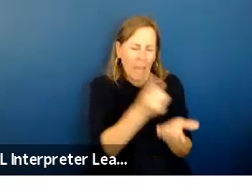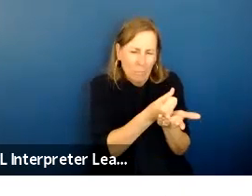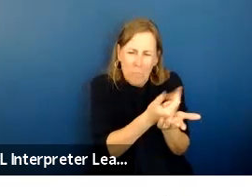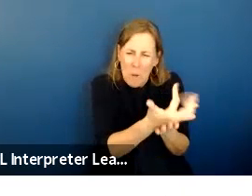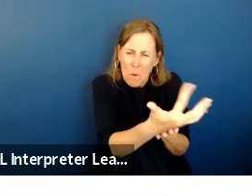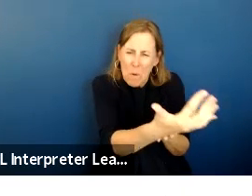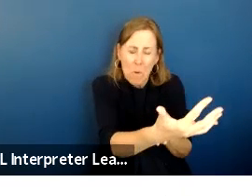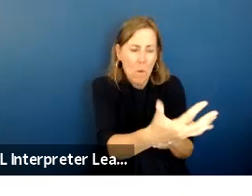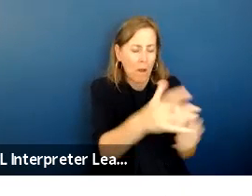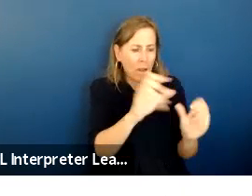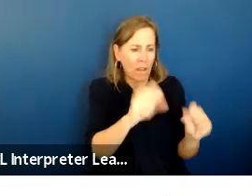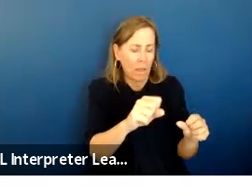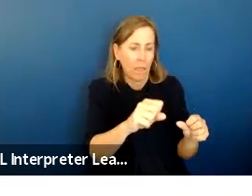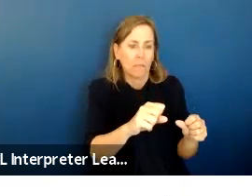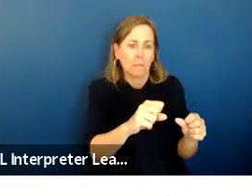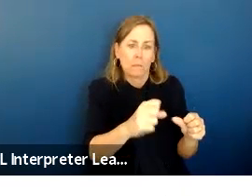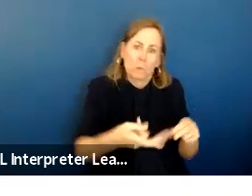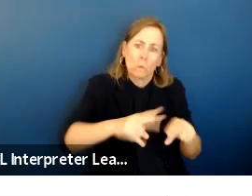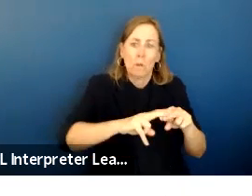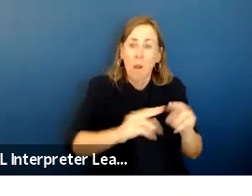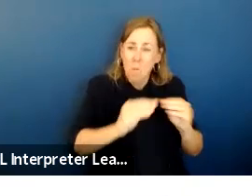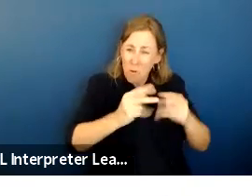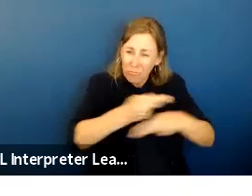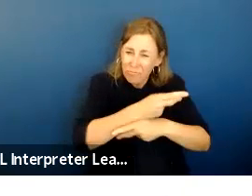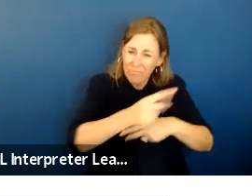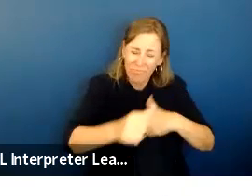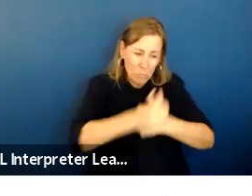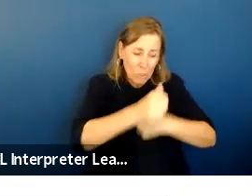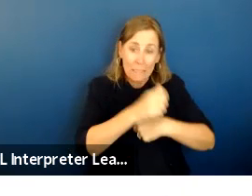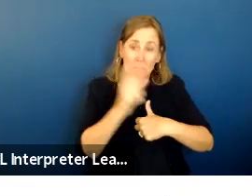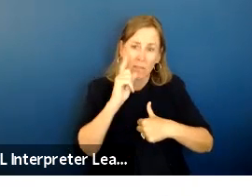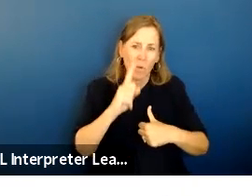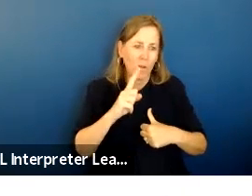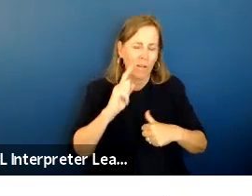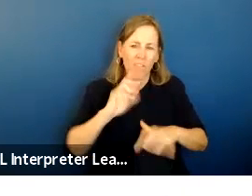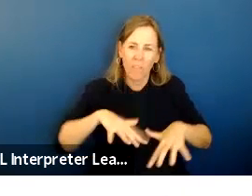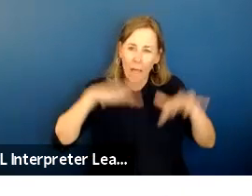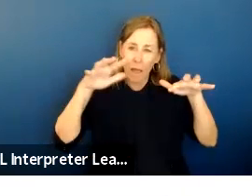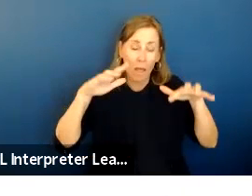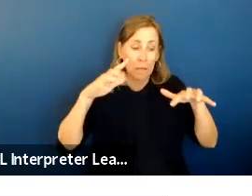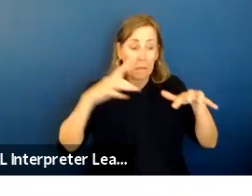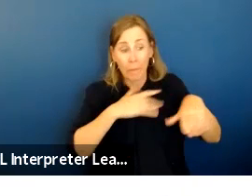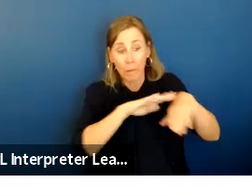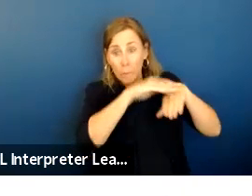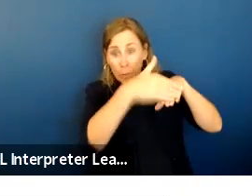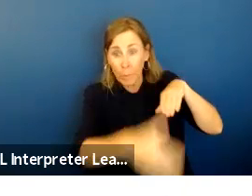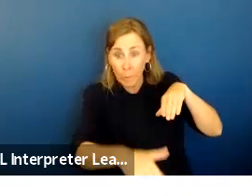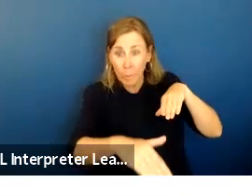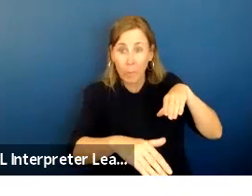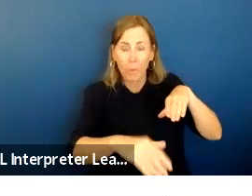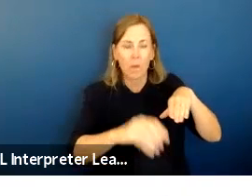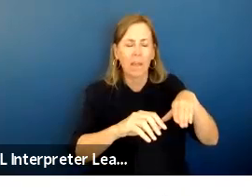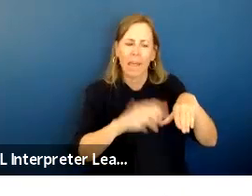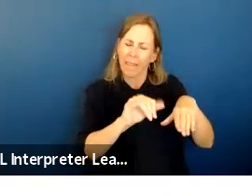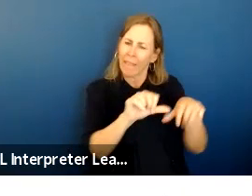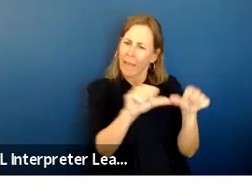for post-wildfire flooding, both downstream and downslope of burn scars, particularly in areas that are not